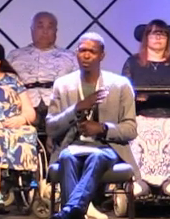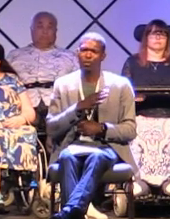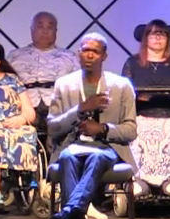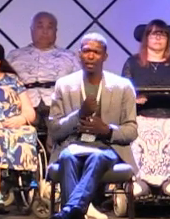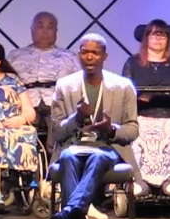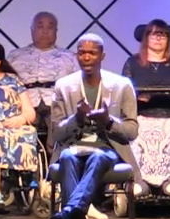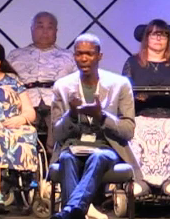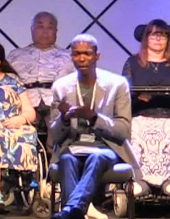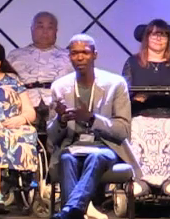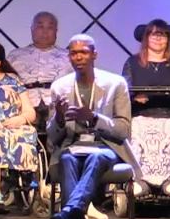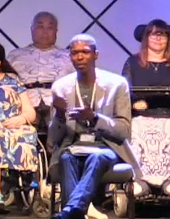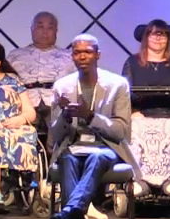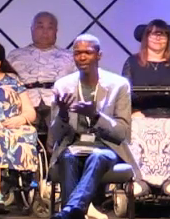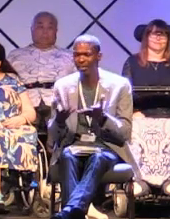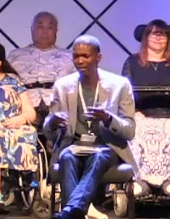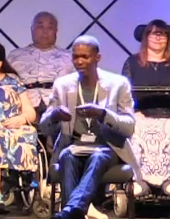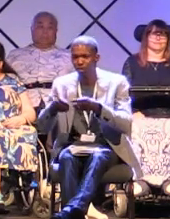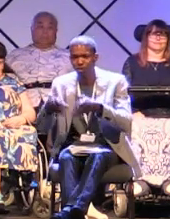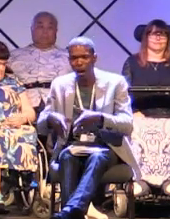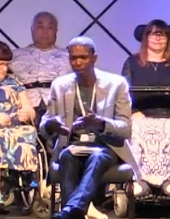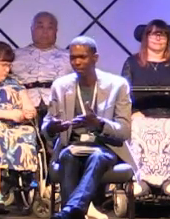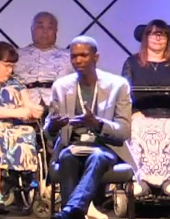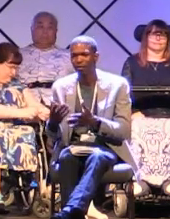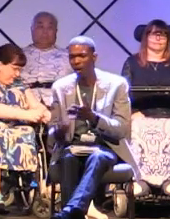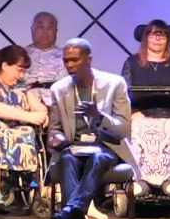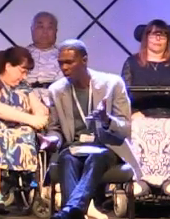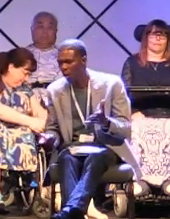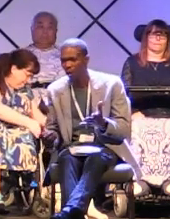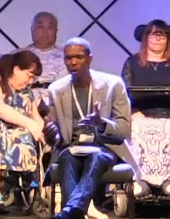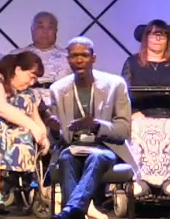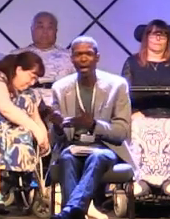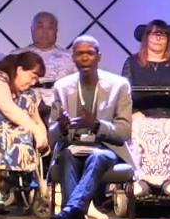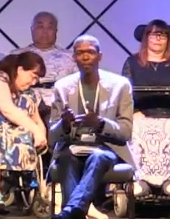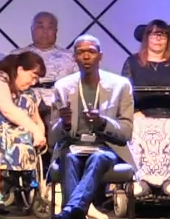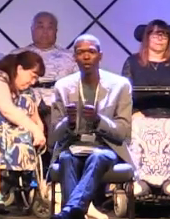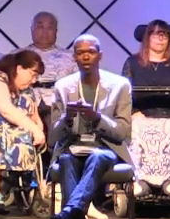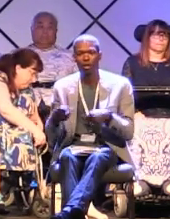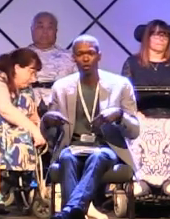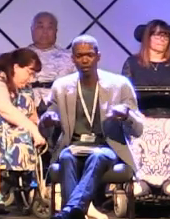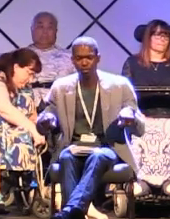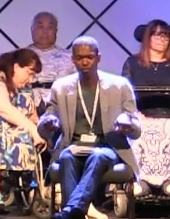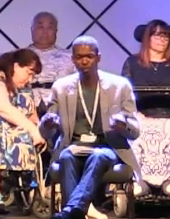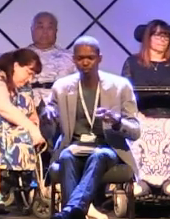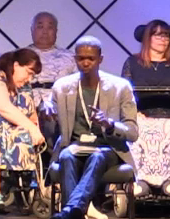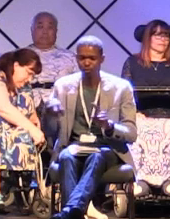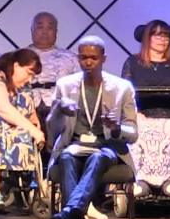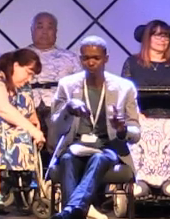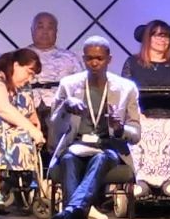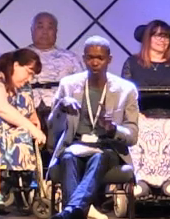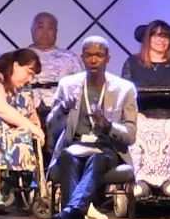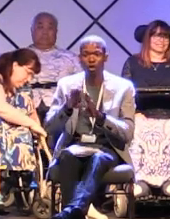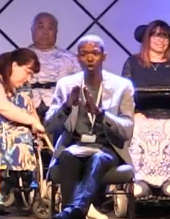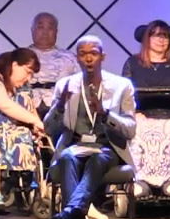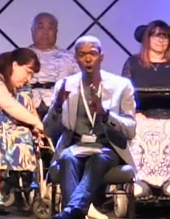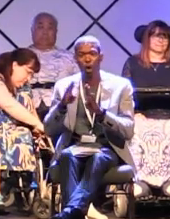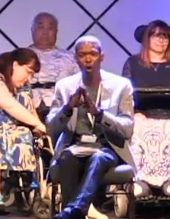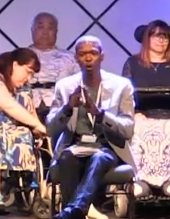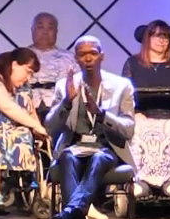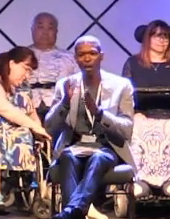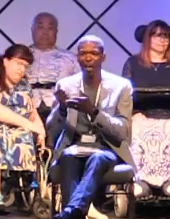dropped items, pull her wheelchair a short distance, and opening doors, both literally and